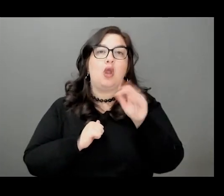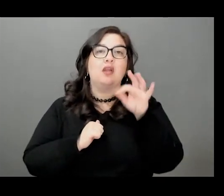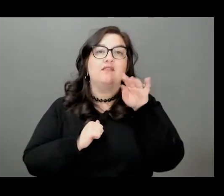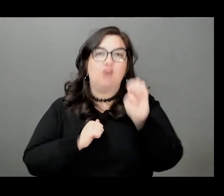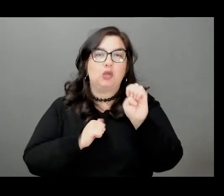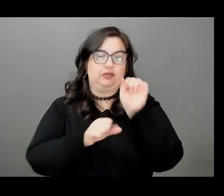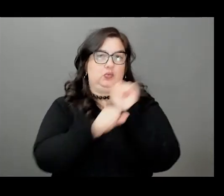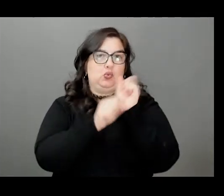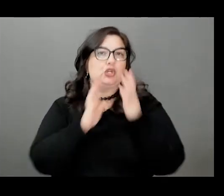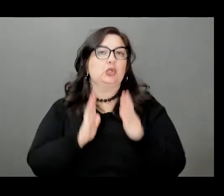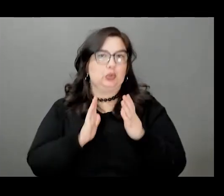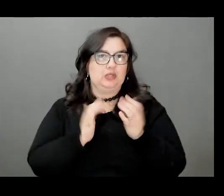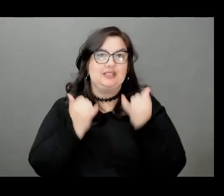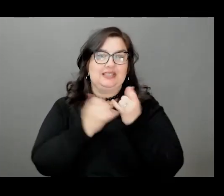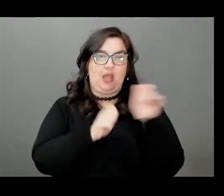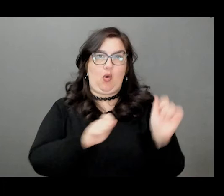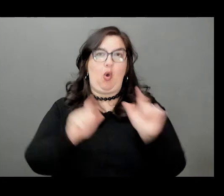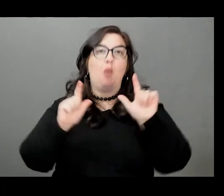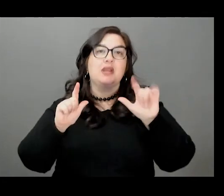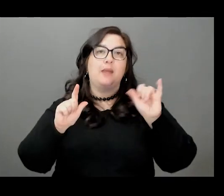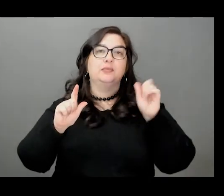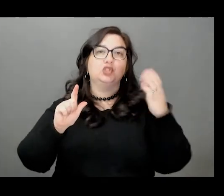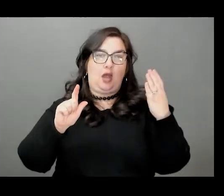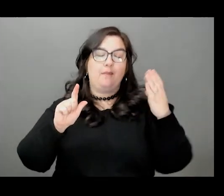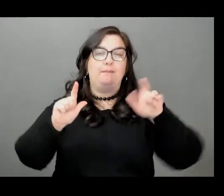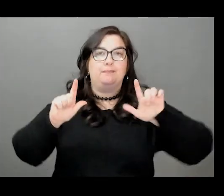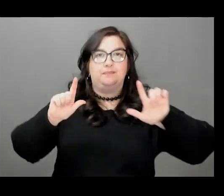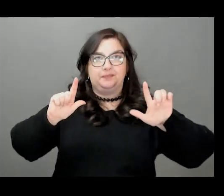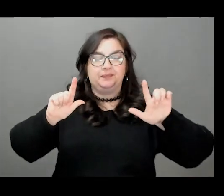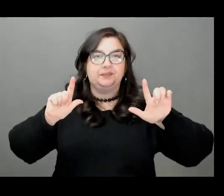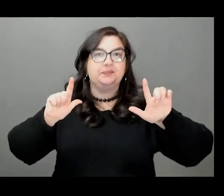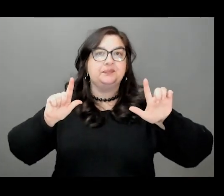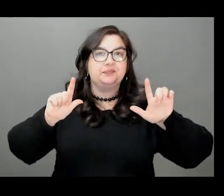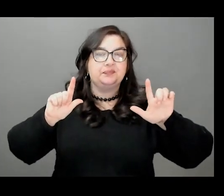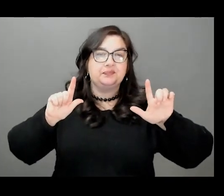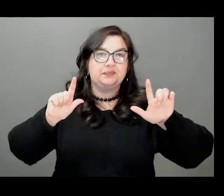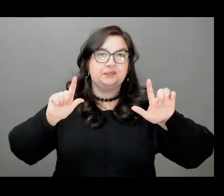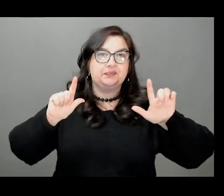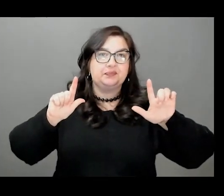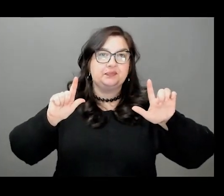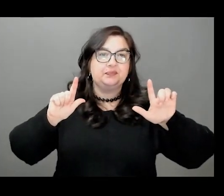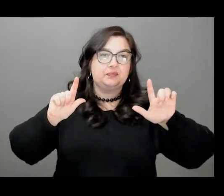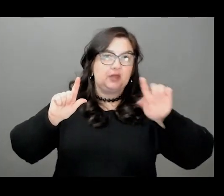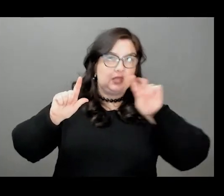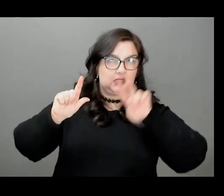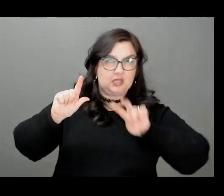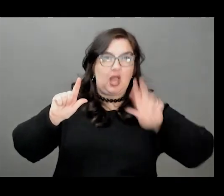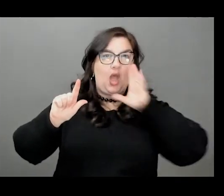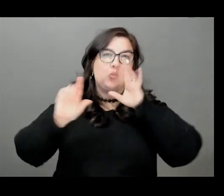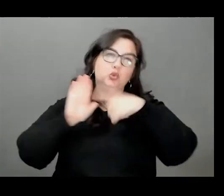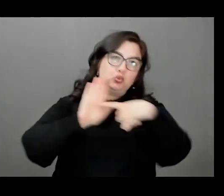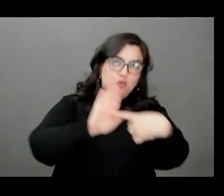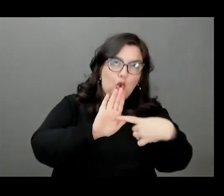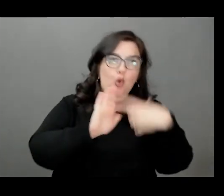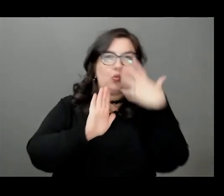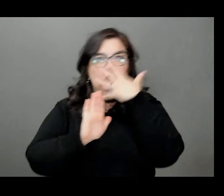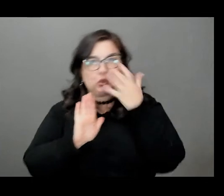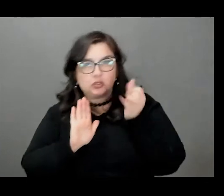who we call as expert workforce, they see that. So I'm going to open up a job in my worker